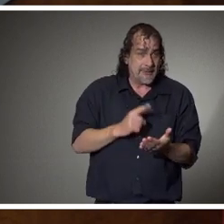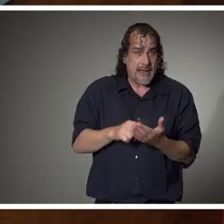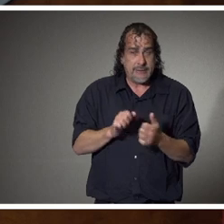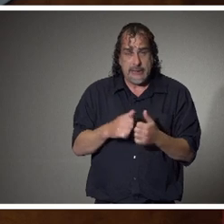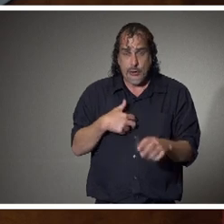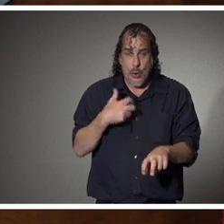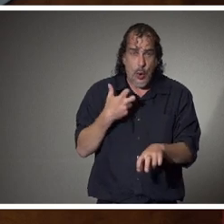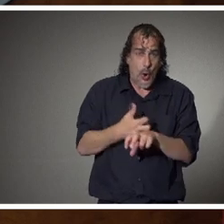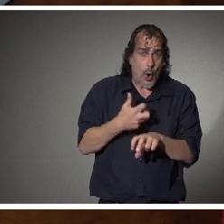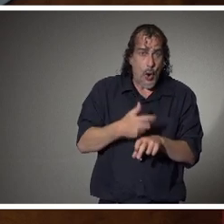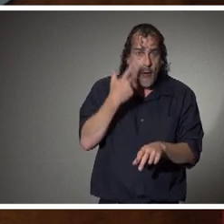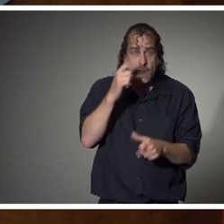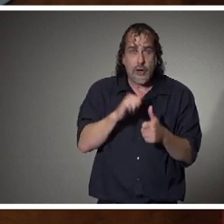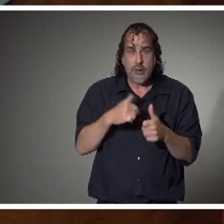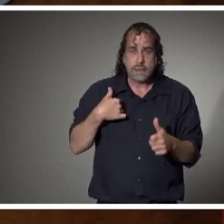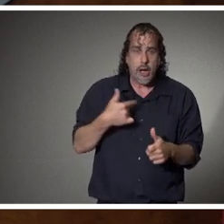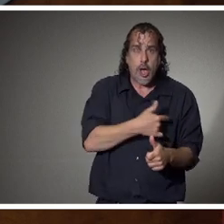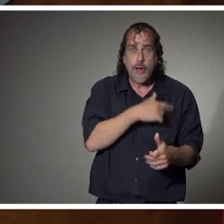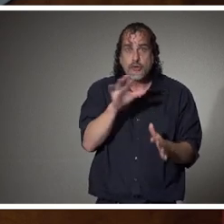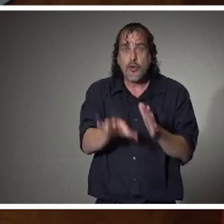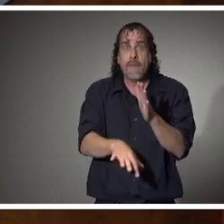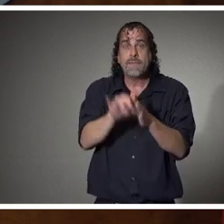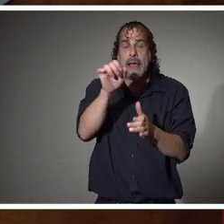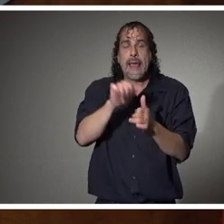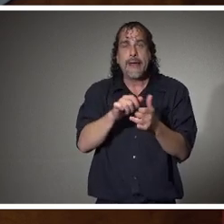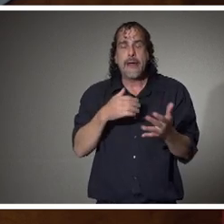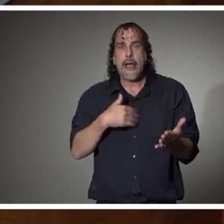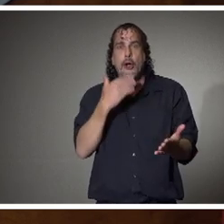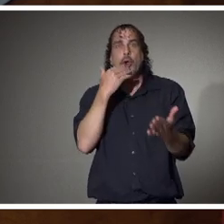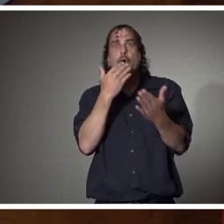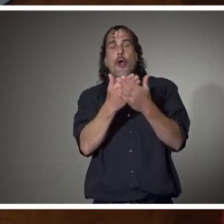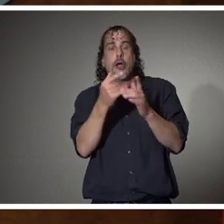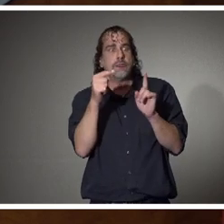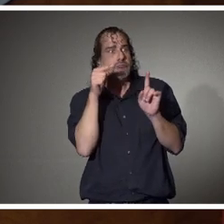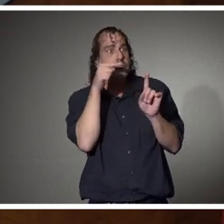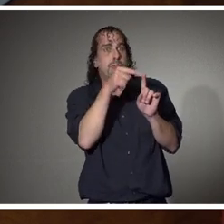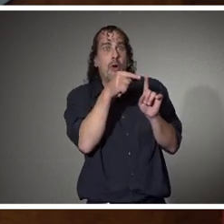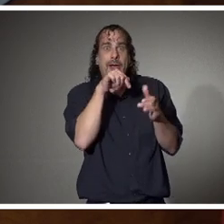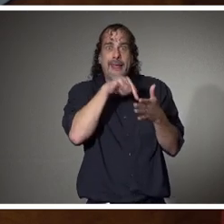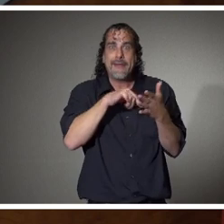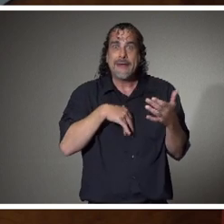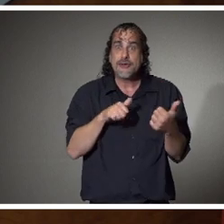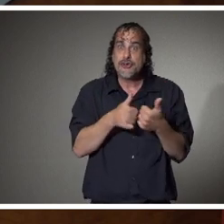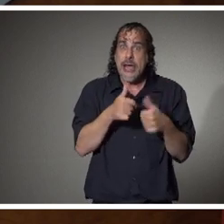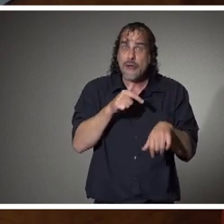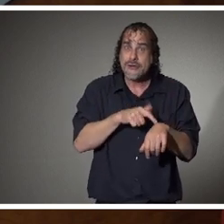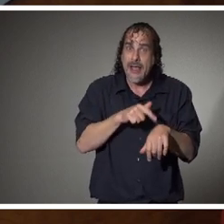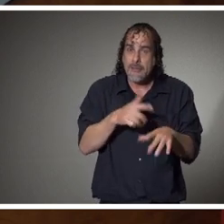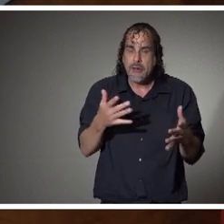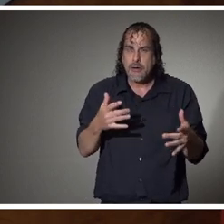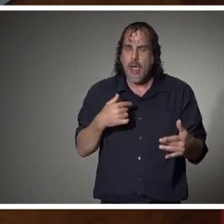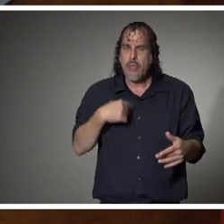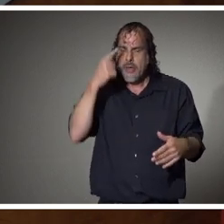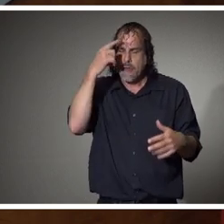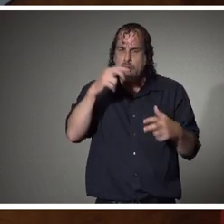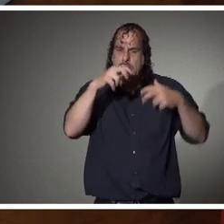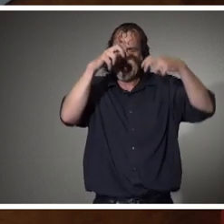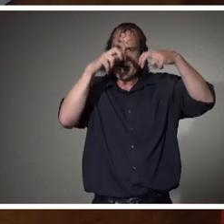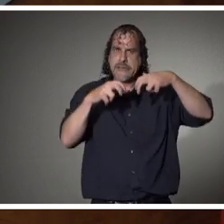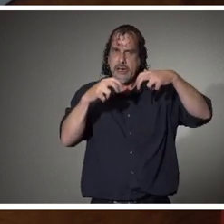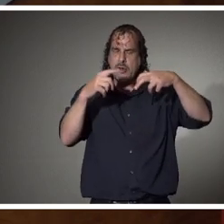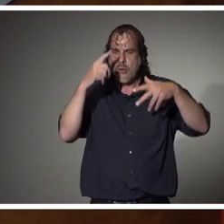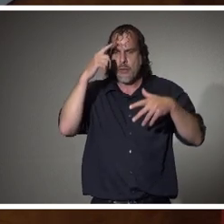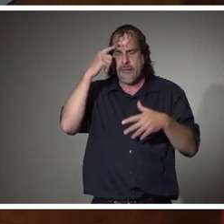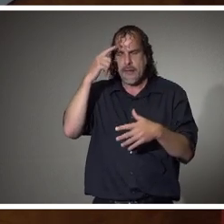us to find reason for optimism in these very challenging times, I think if we'll sit down and think about what our friends